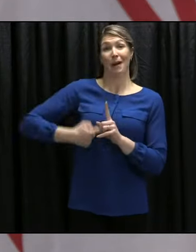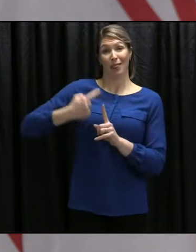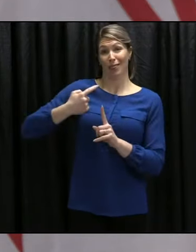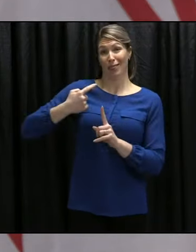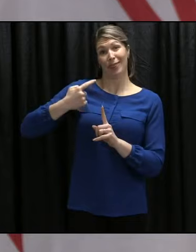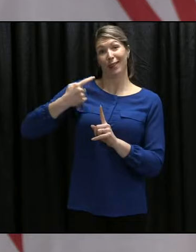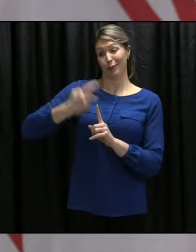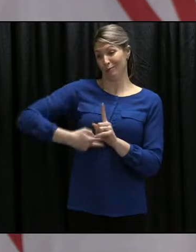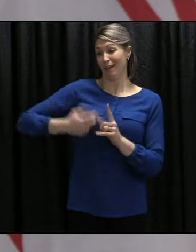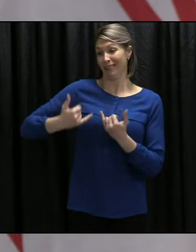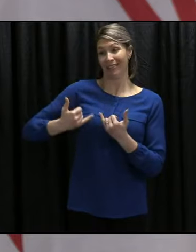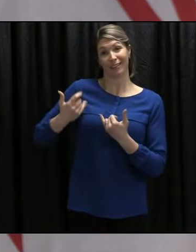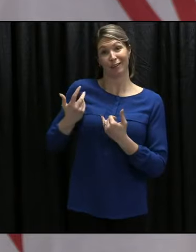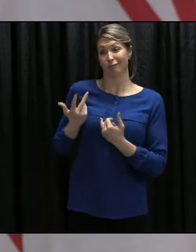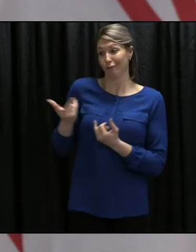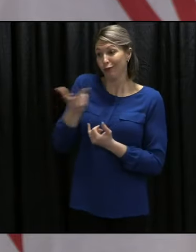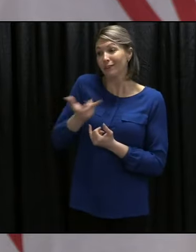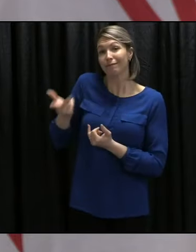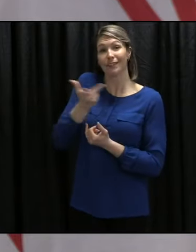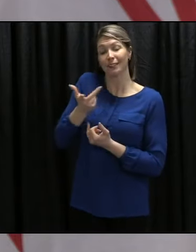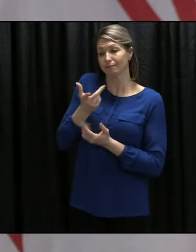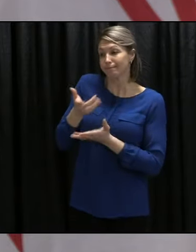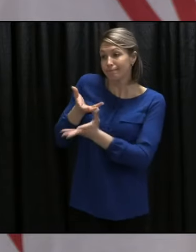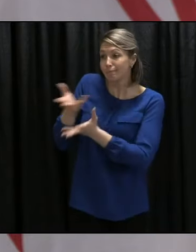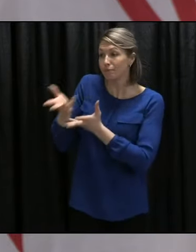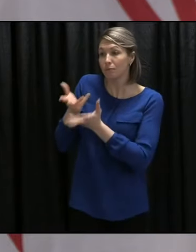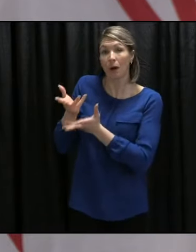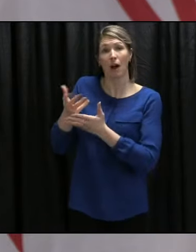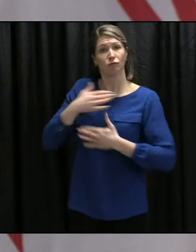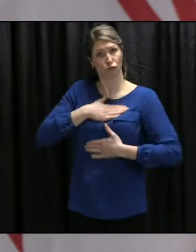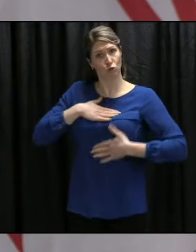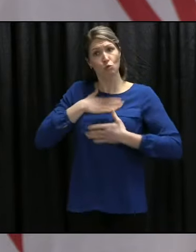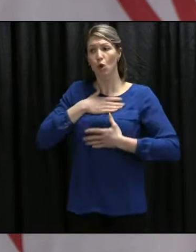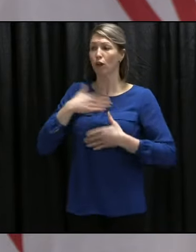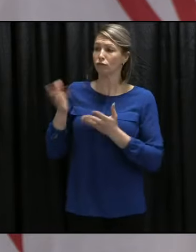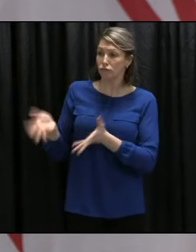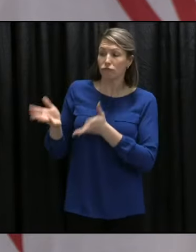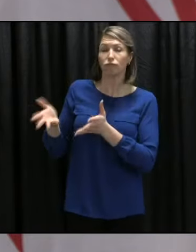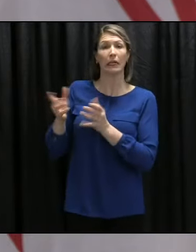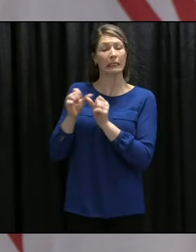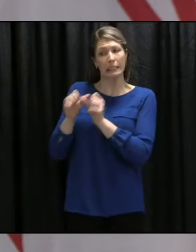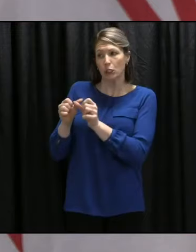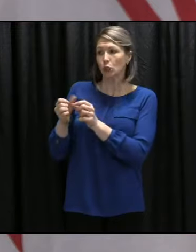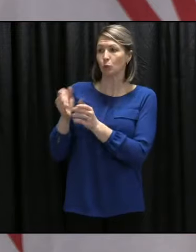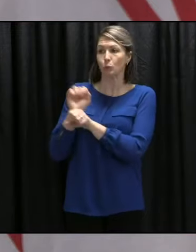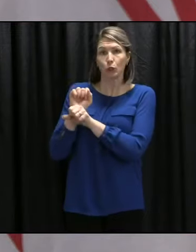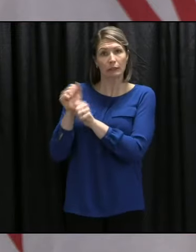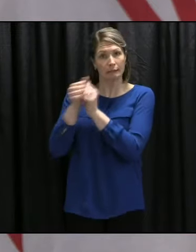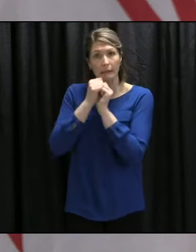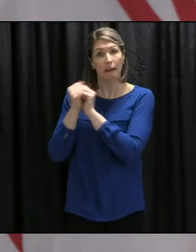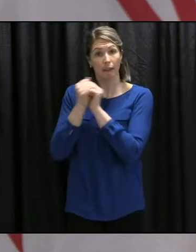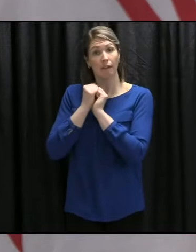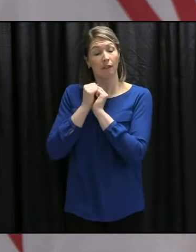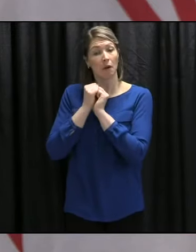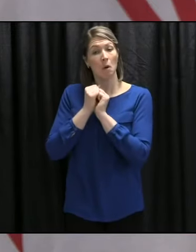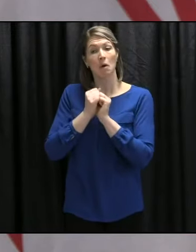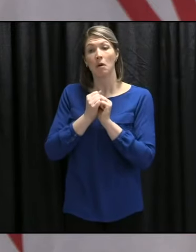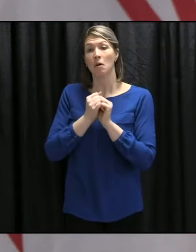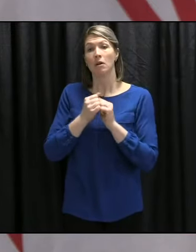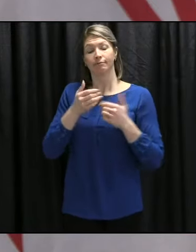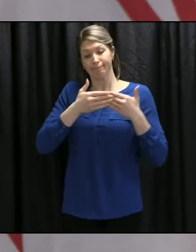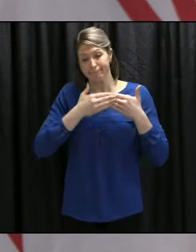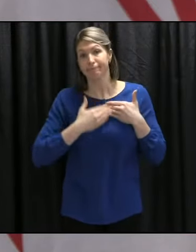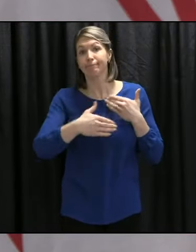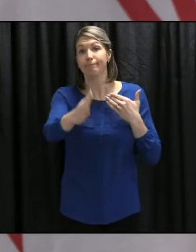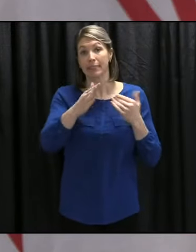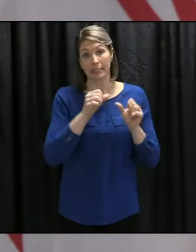with our opposition leaders and their representatives on the public health issue. I see no reason that we can't continue to work together dealing